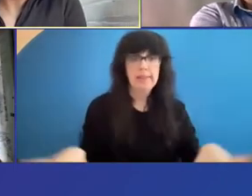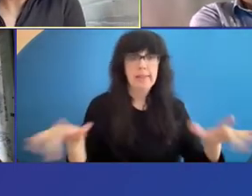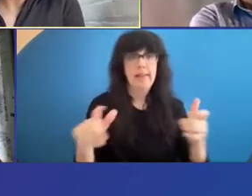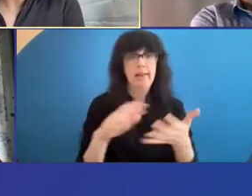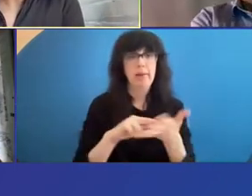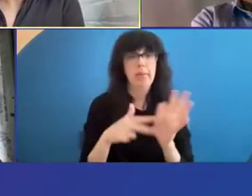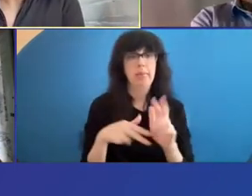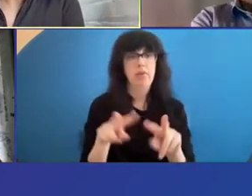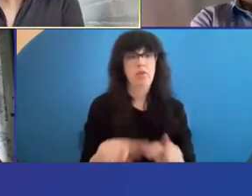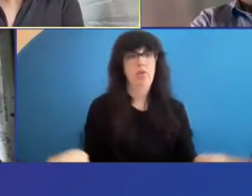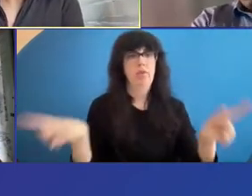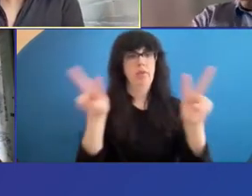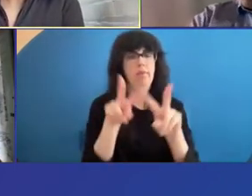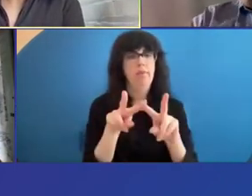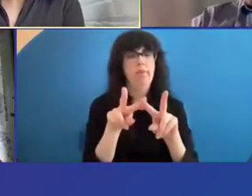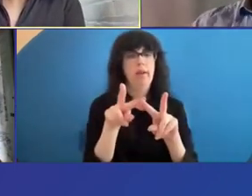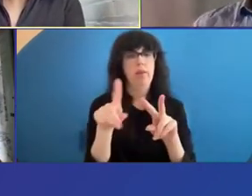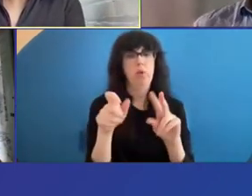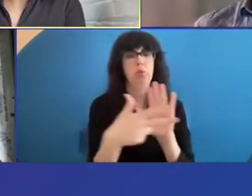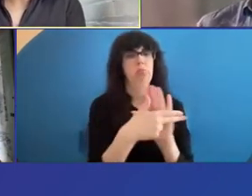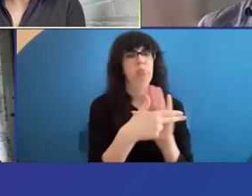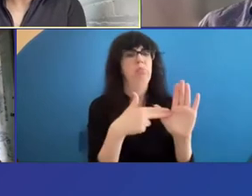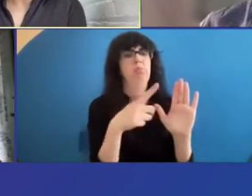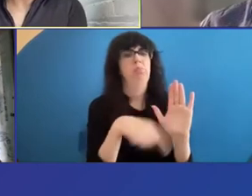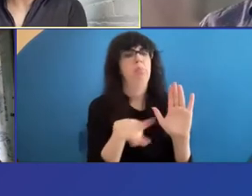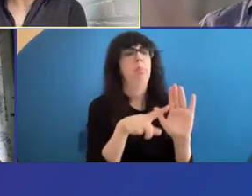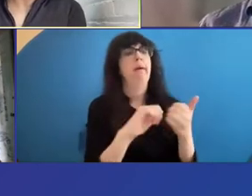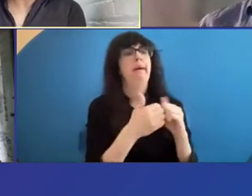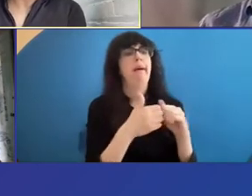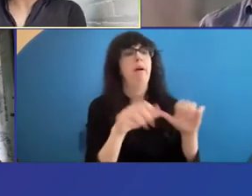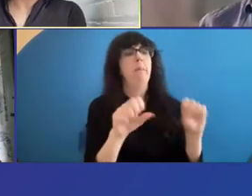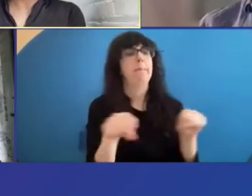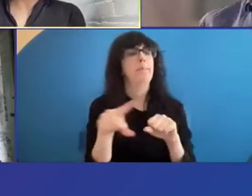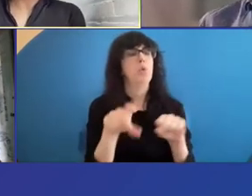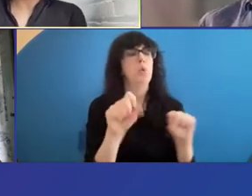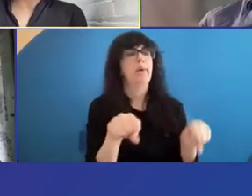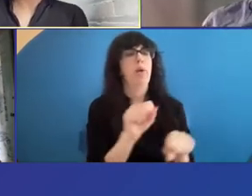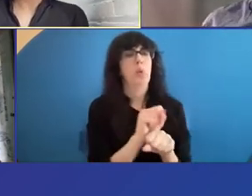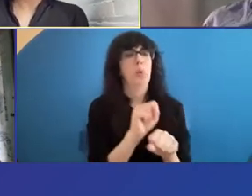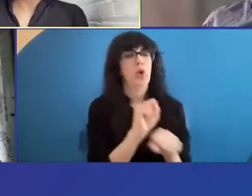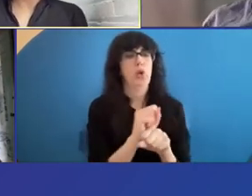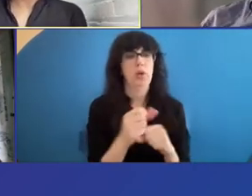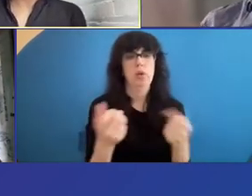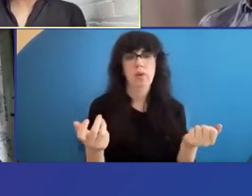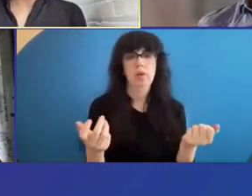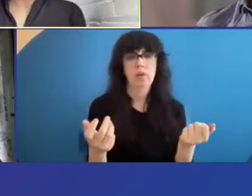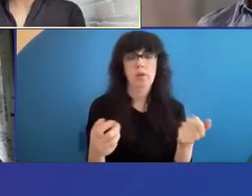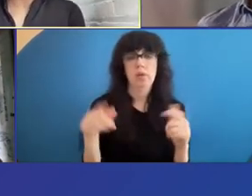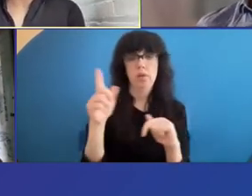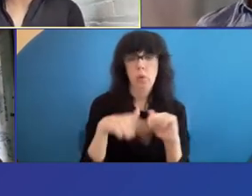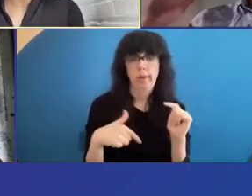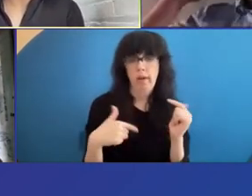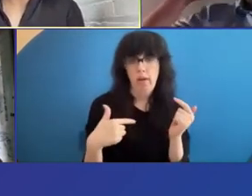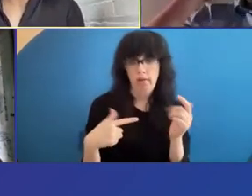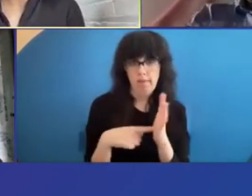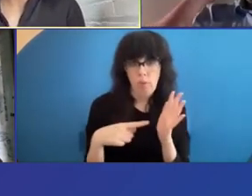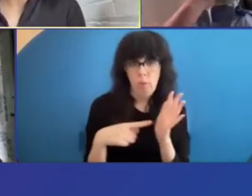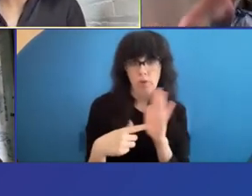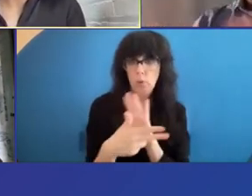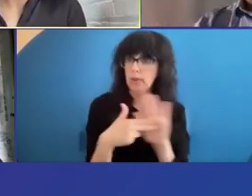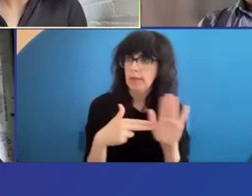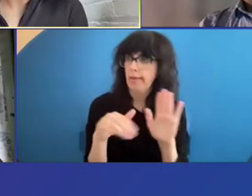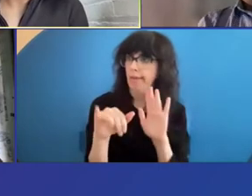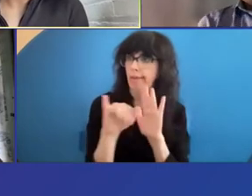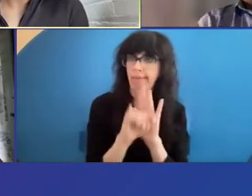determined by your capacity to work. You cannot afford to identify as disabled or be seen or read